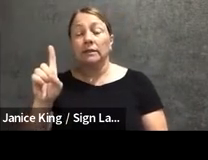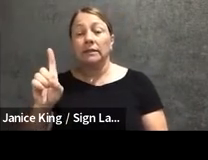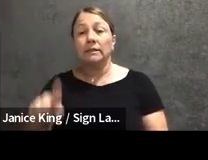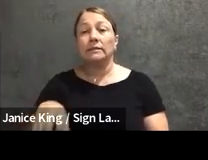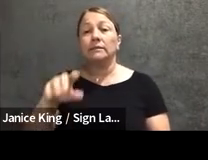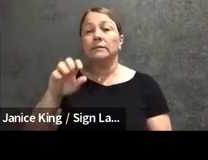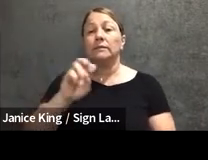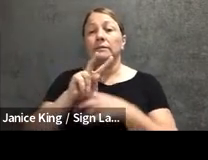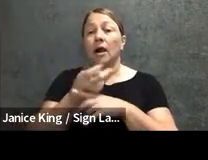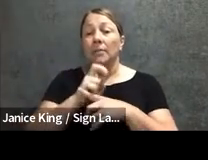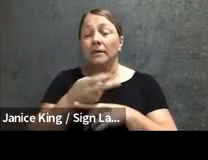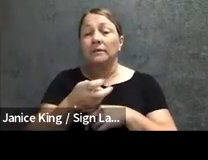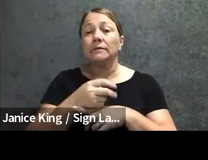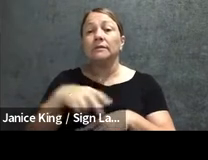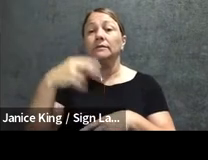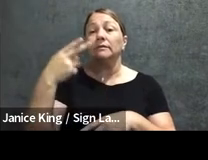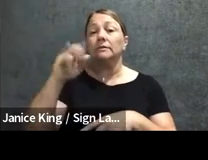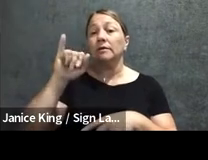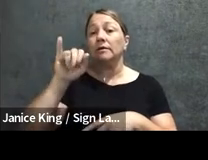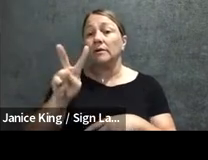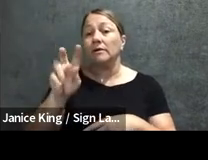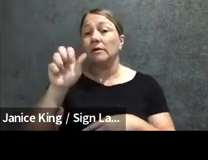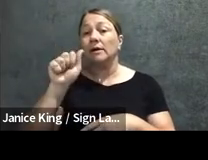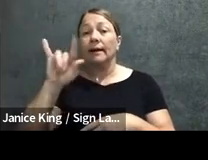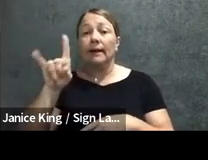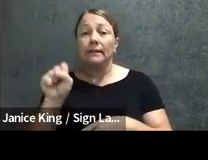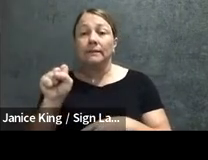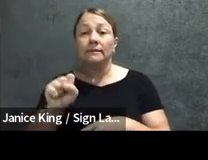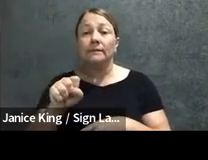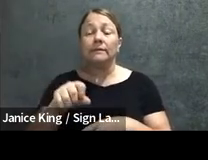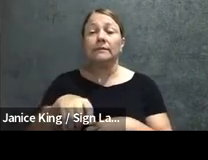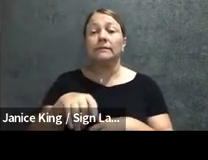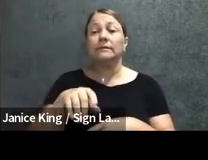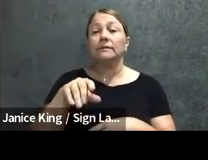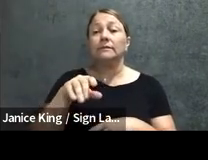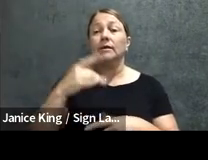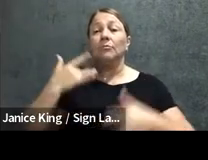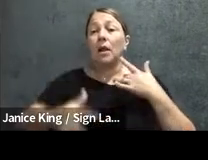pretty broad range of disabilities that are recovered.